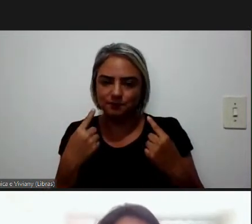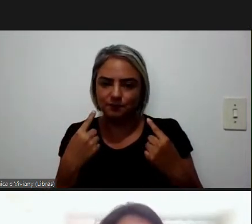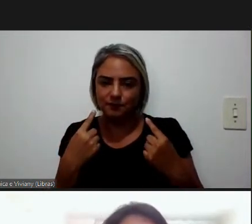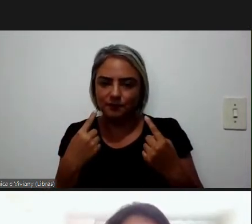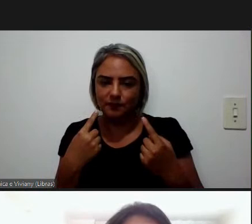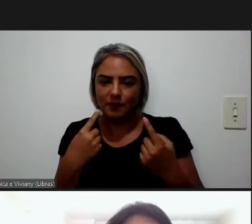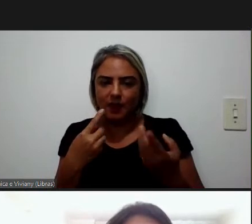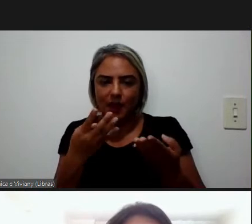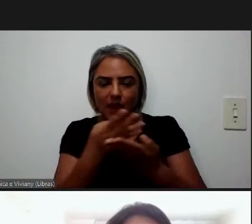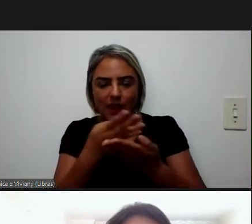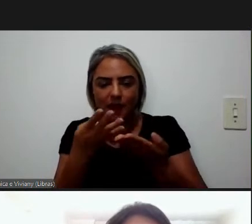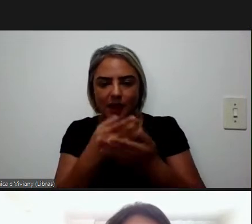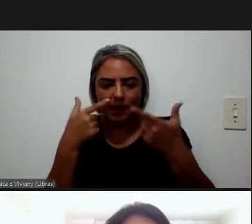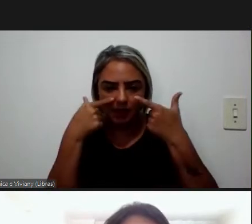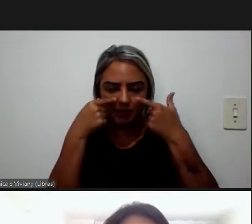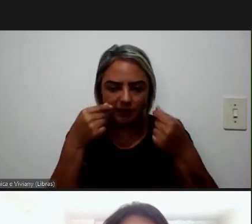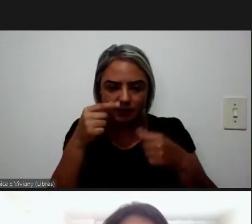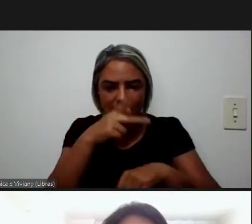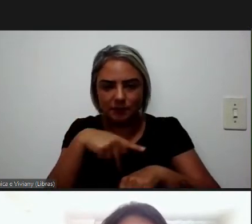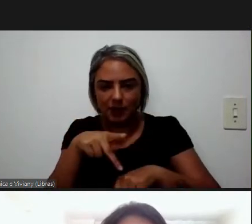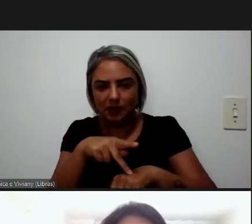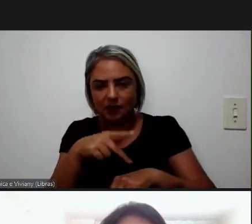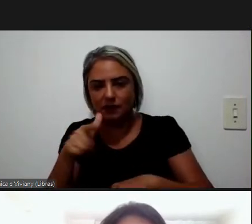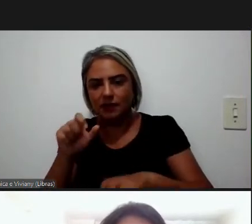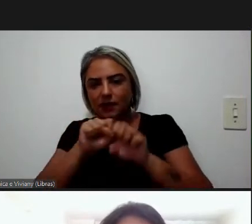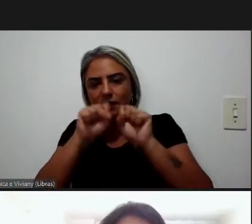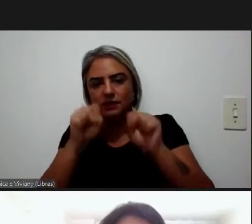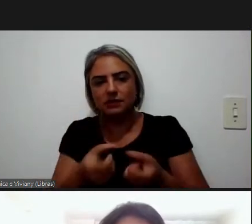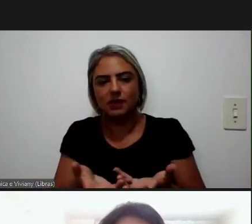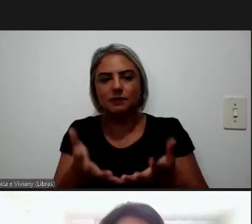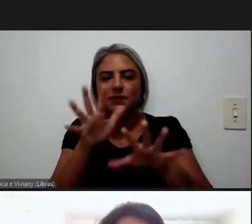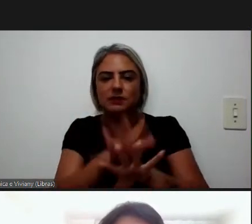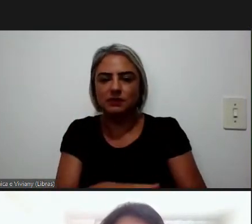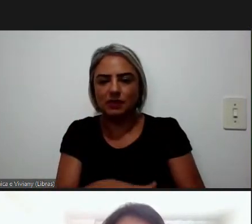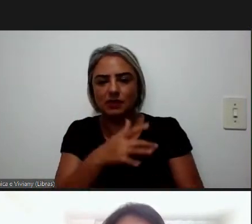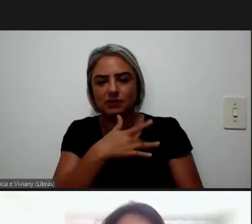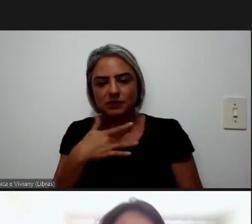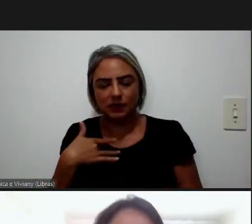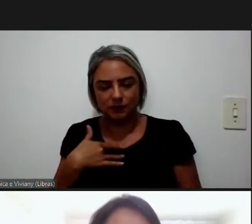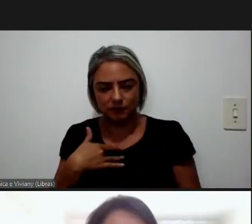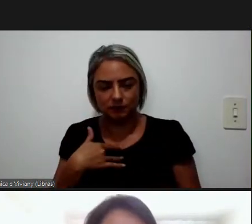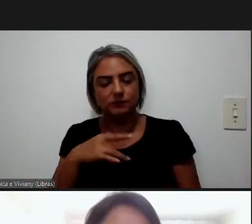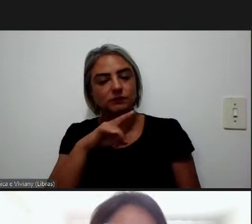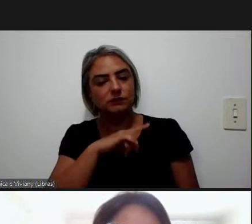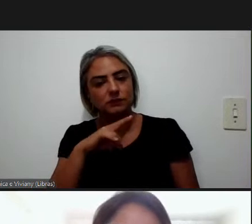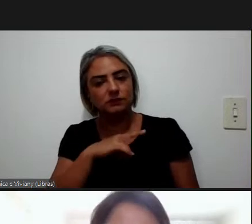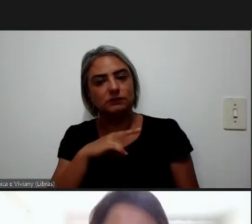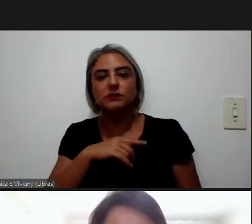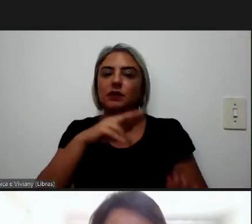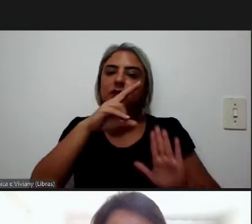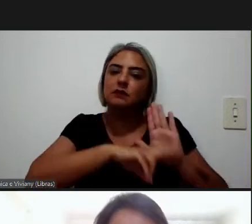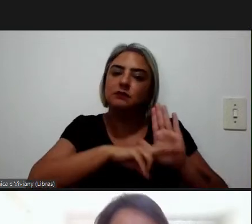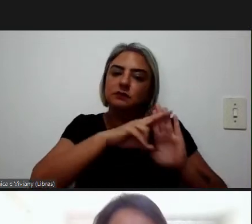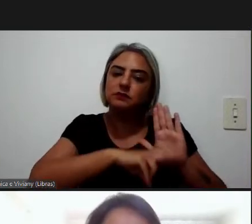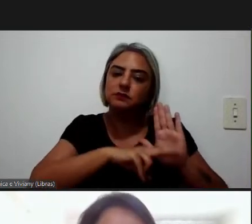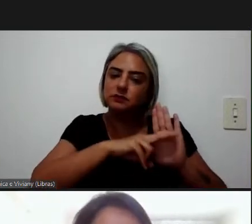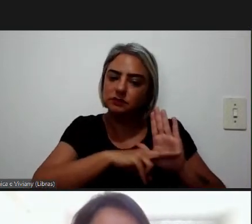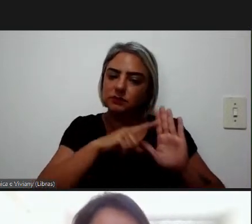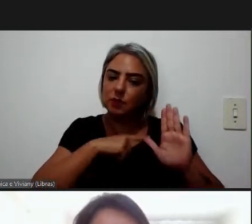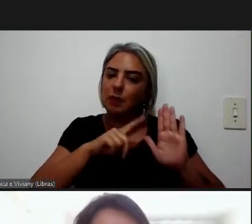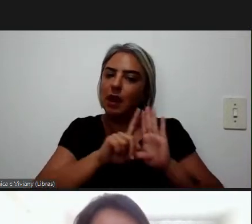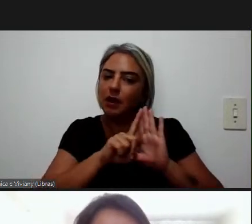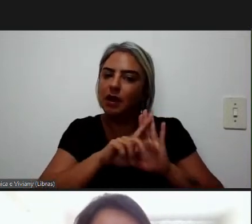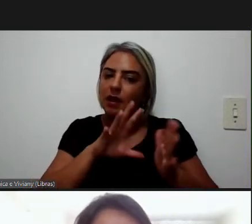ambulatory. So we have these networks where another countries call integrated